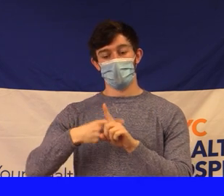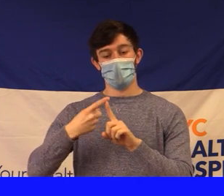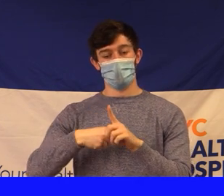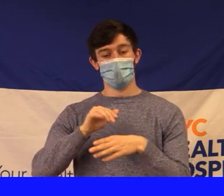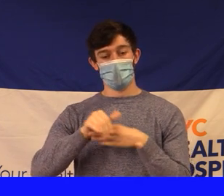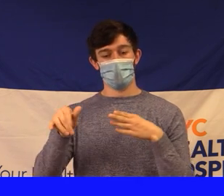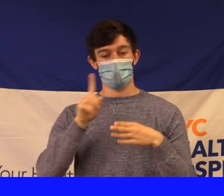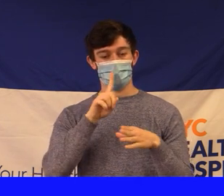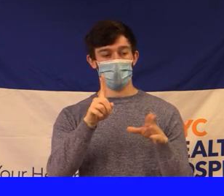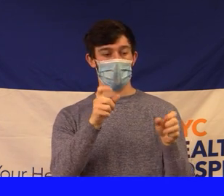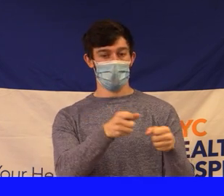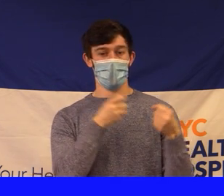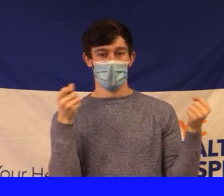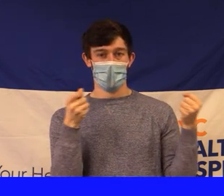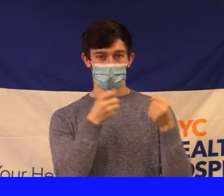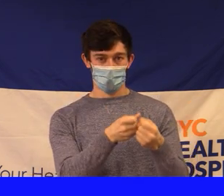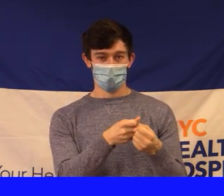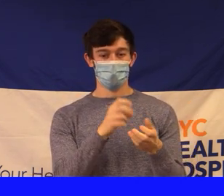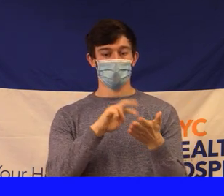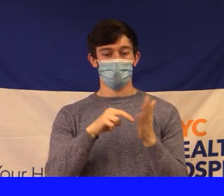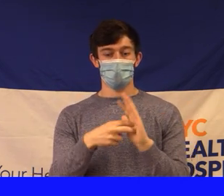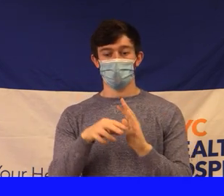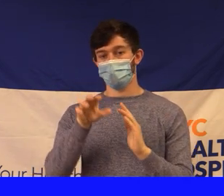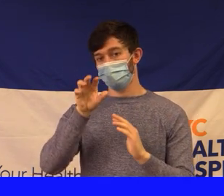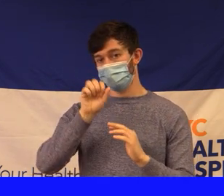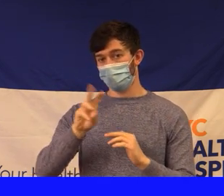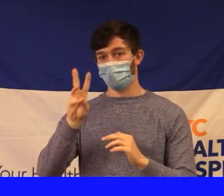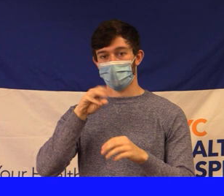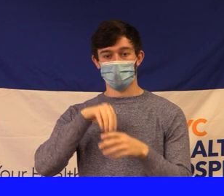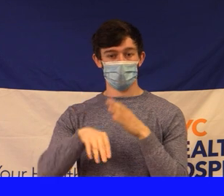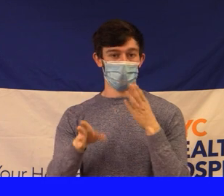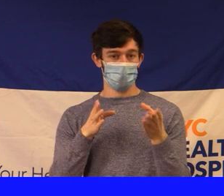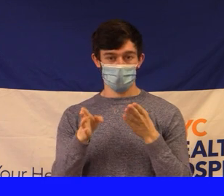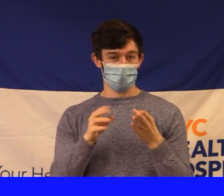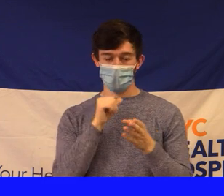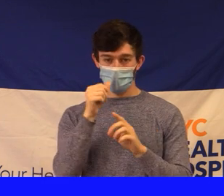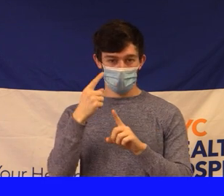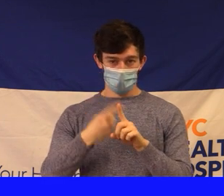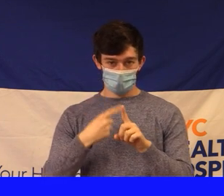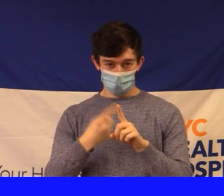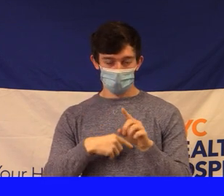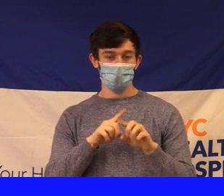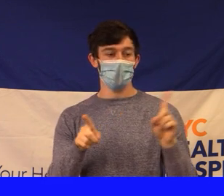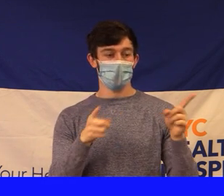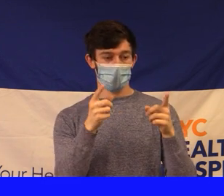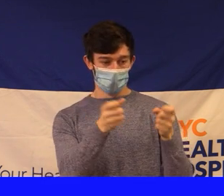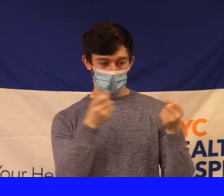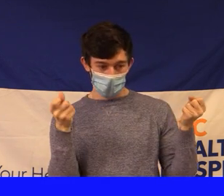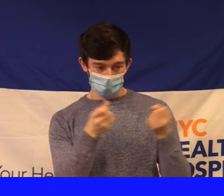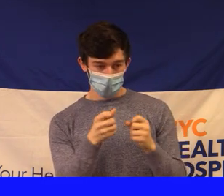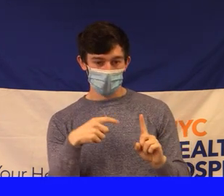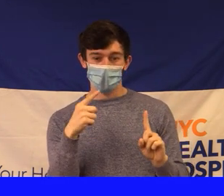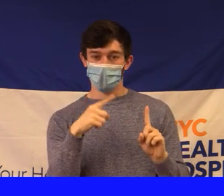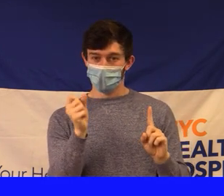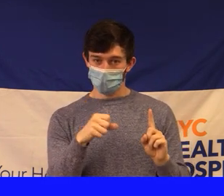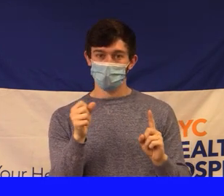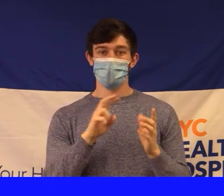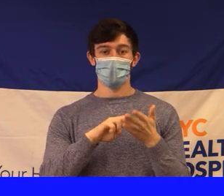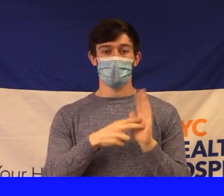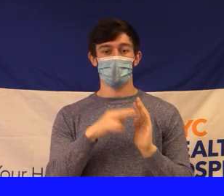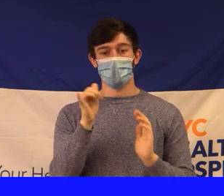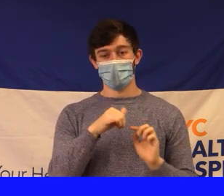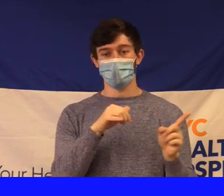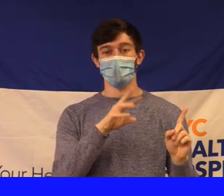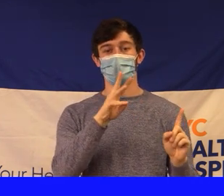the cabinets. So the software and service is not leased, but the cabinets are. So that'll be 62% of the